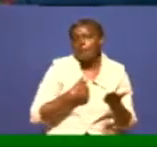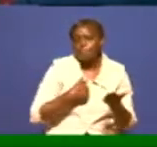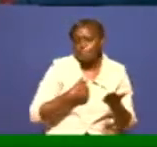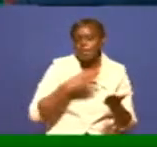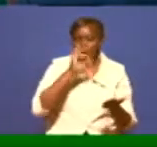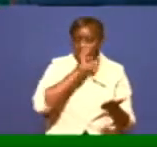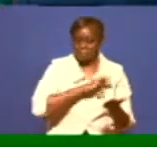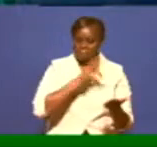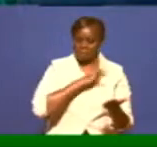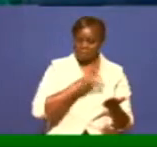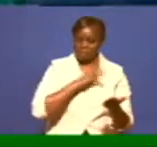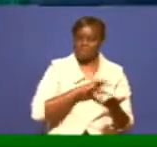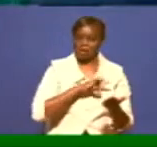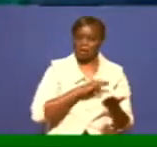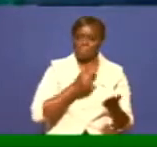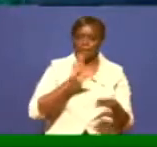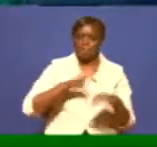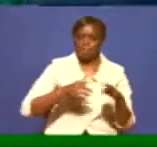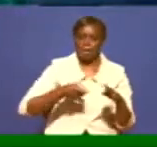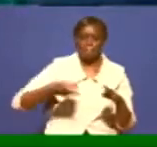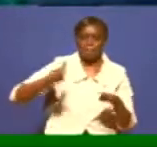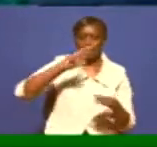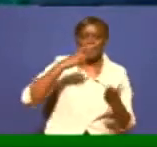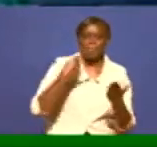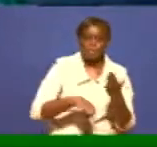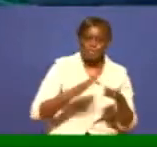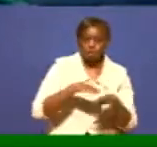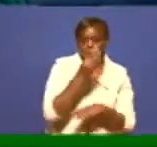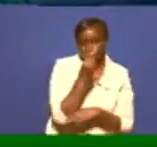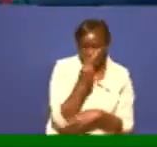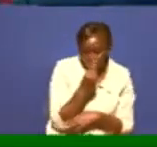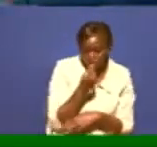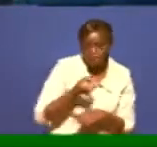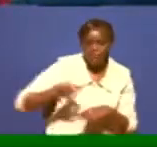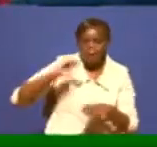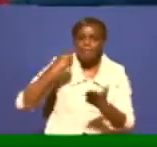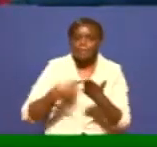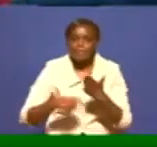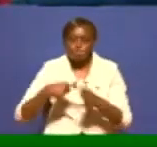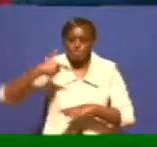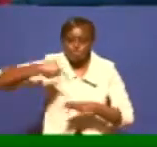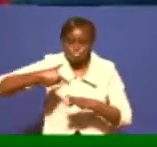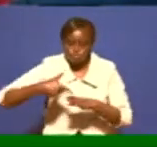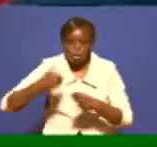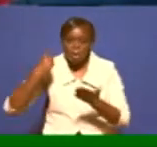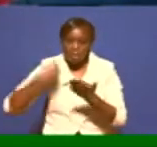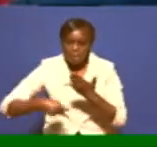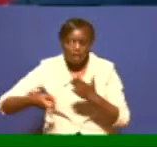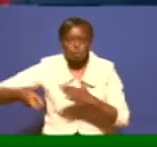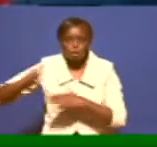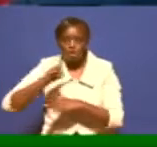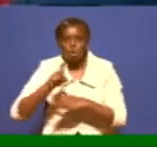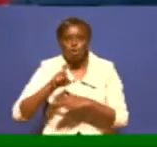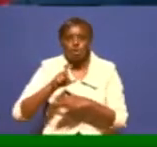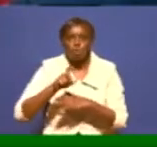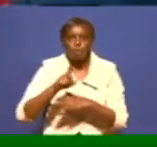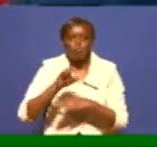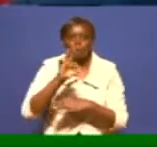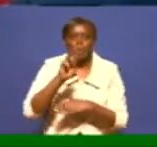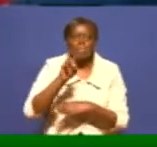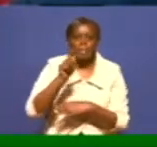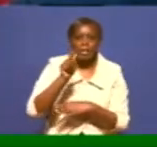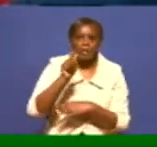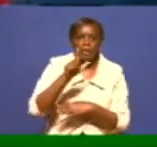income rather than increasing taxes on food, increasing taxes on fuel, and increasing taxes, Honorable Speaker, on fertilizer, Honorable